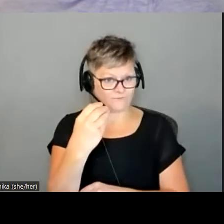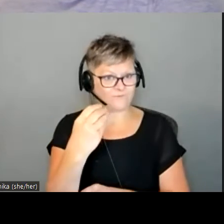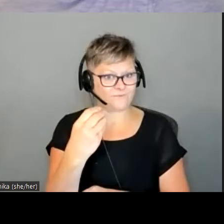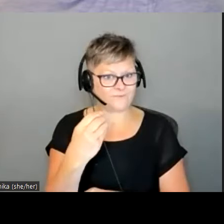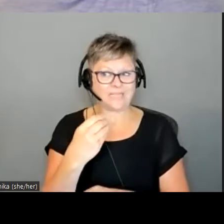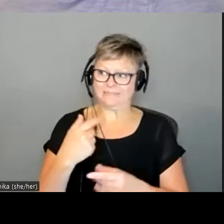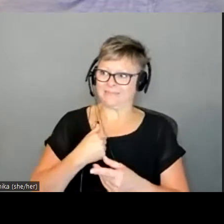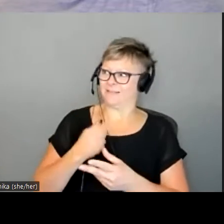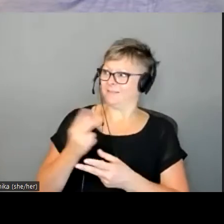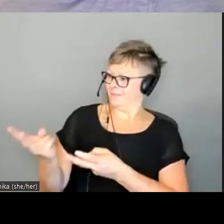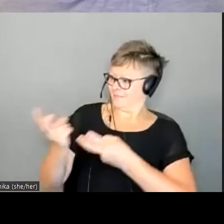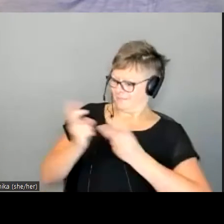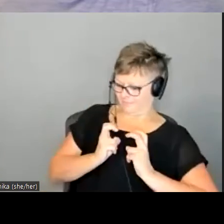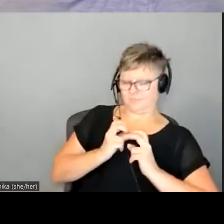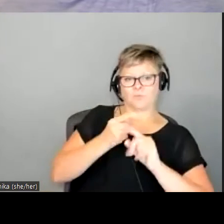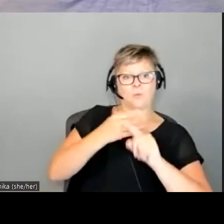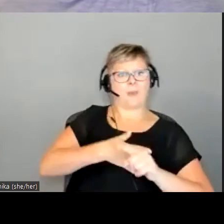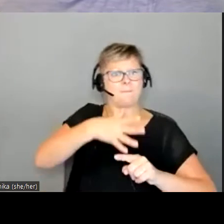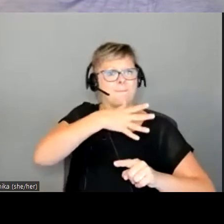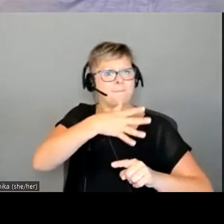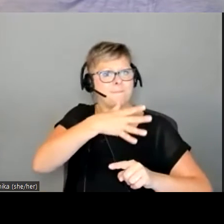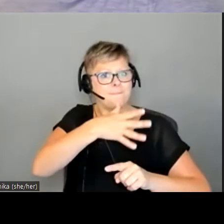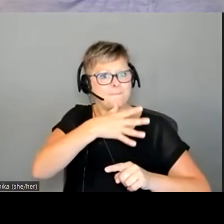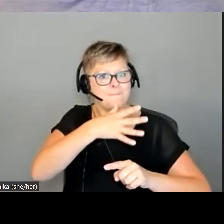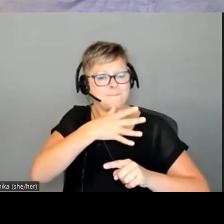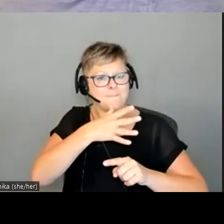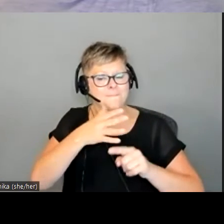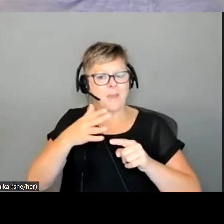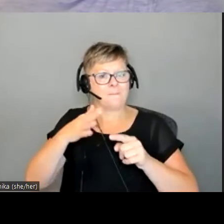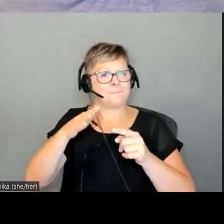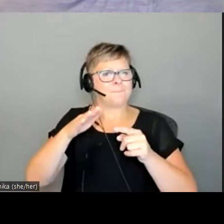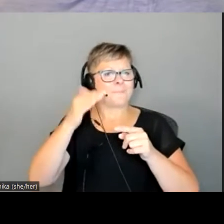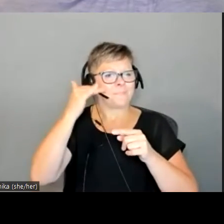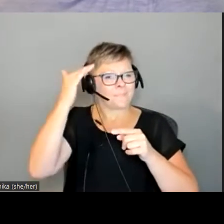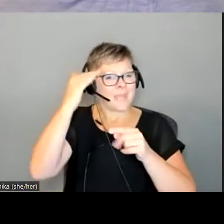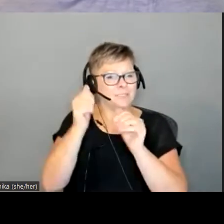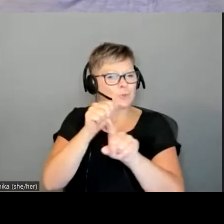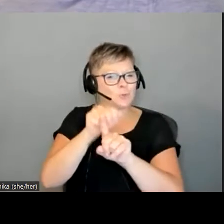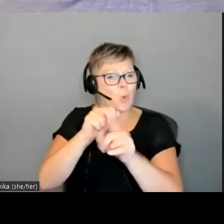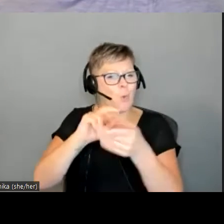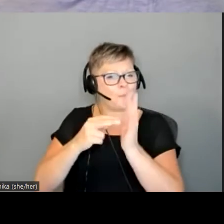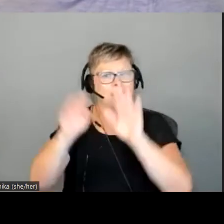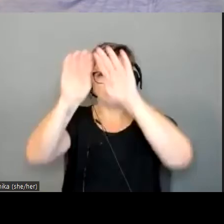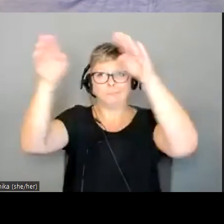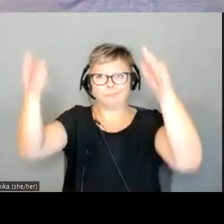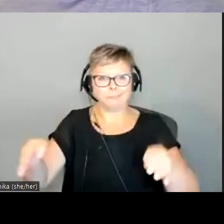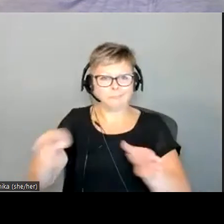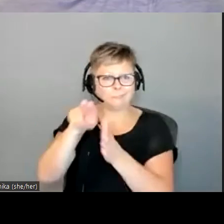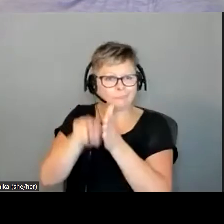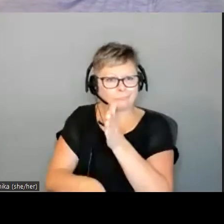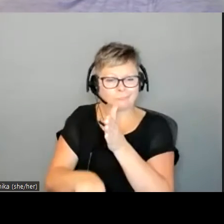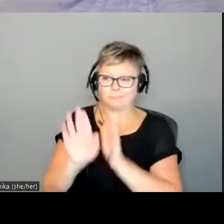mother's headstone settlement feast just this past weekend. She passed away